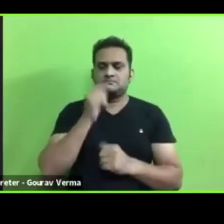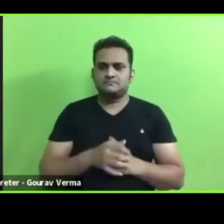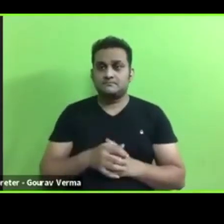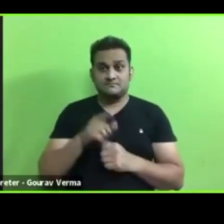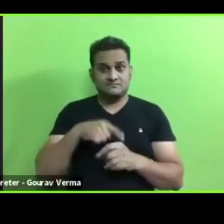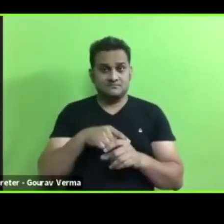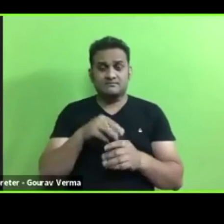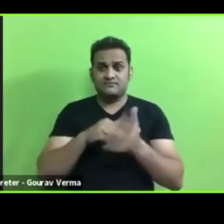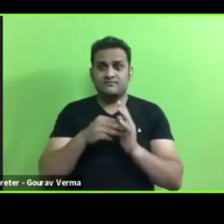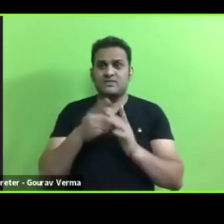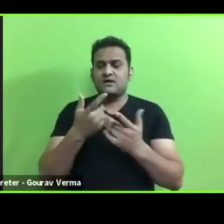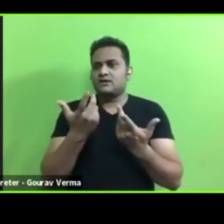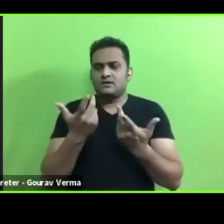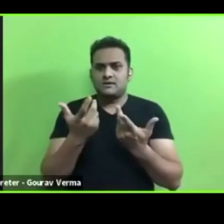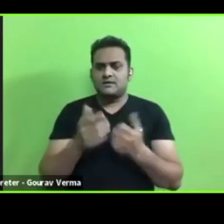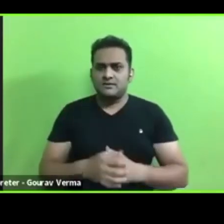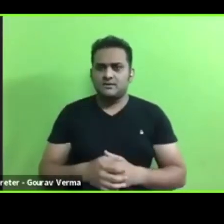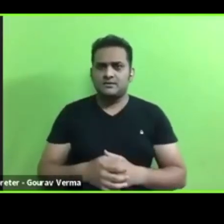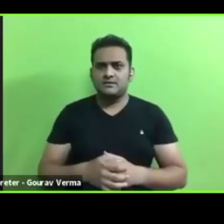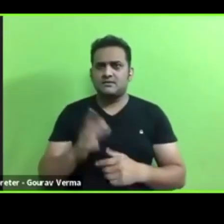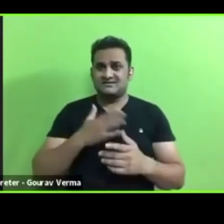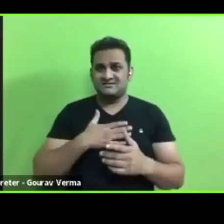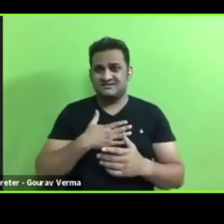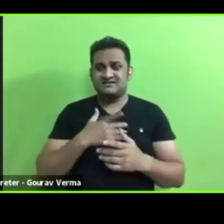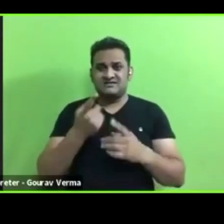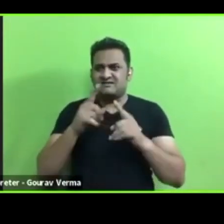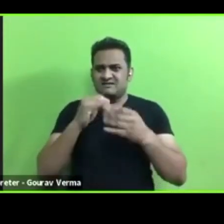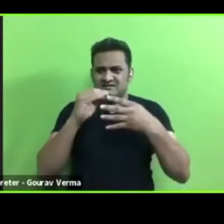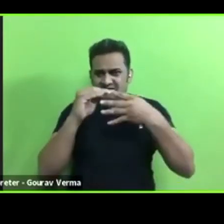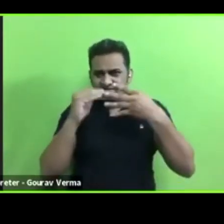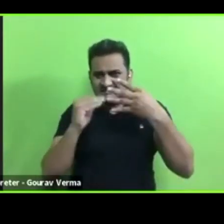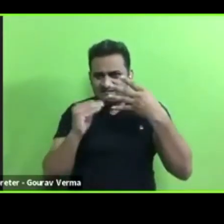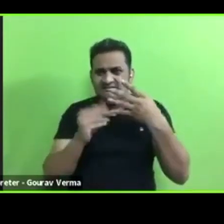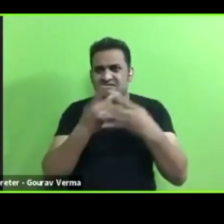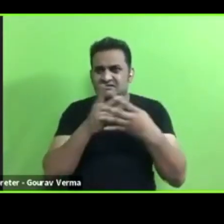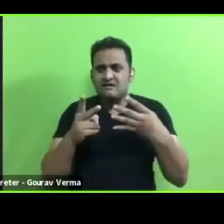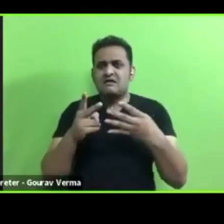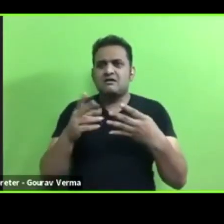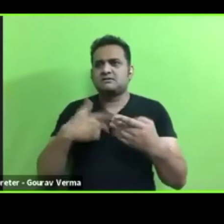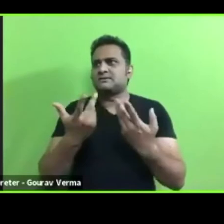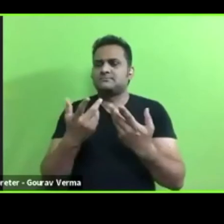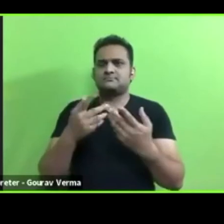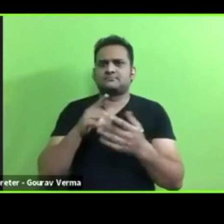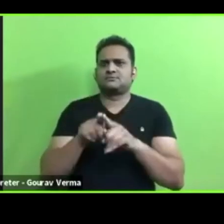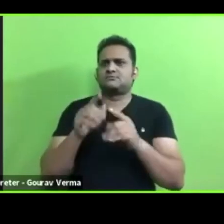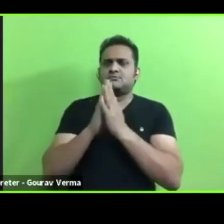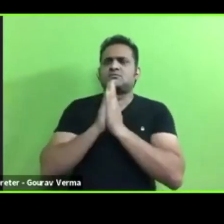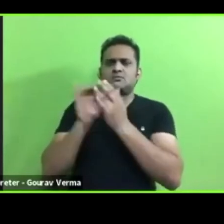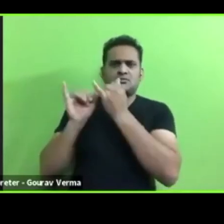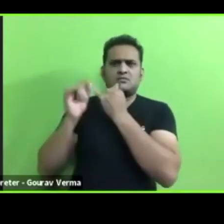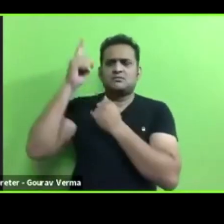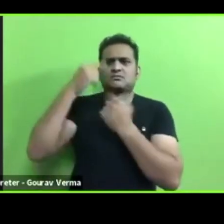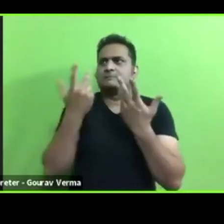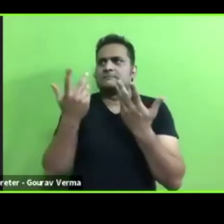the grievances of my depressed classes, brothers, to God Krishna. I am